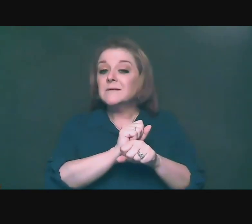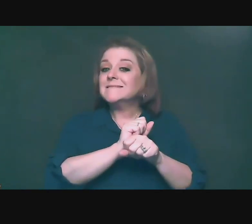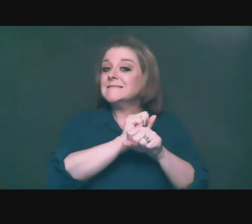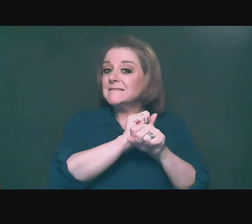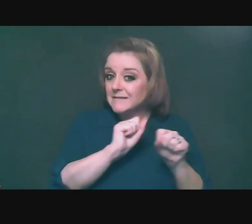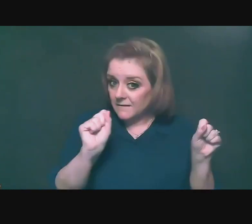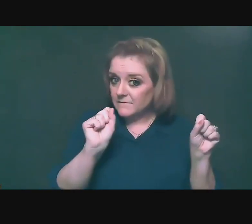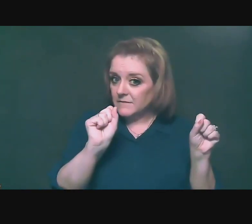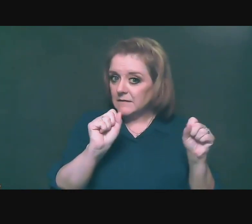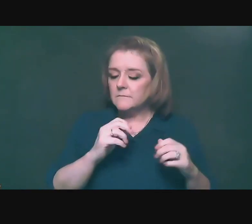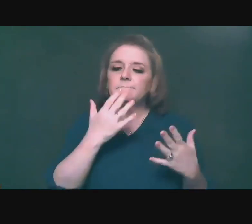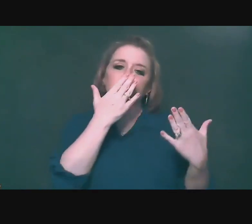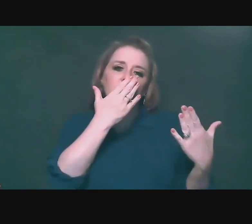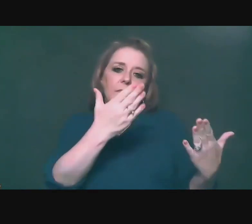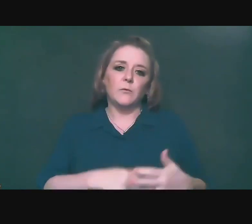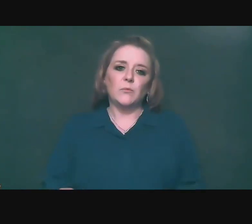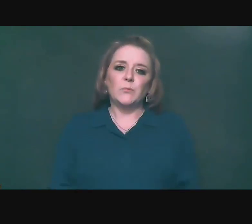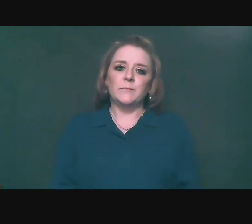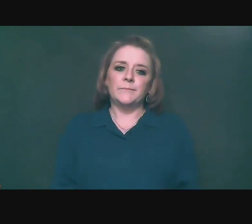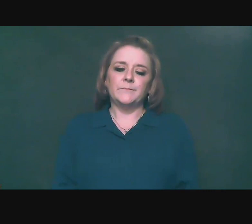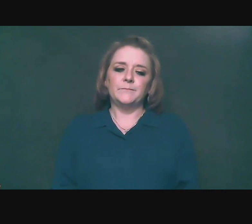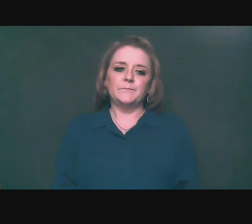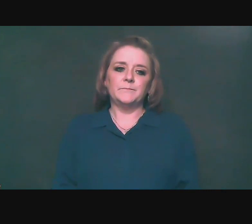safely. Thank you.